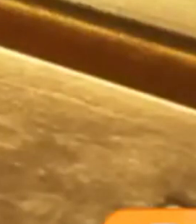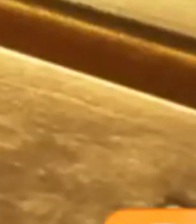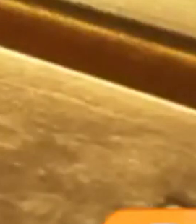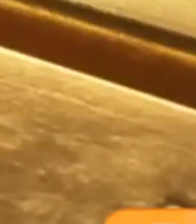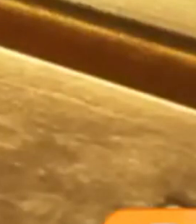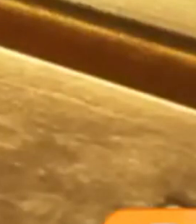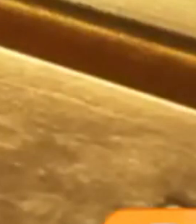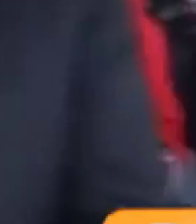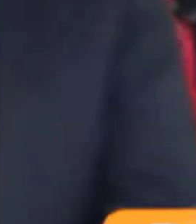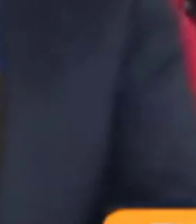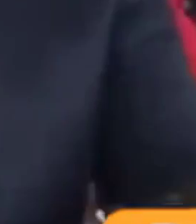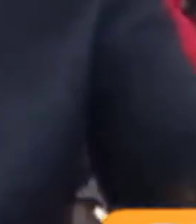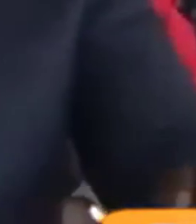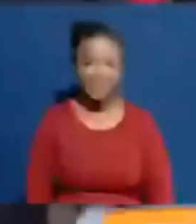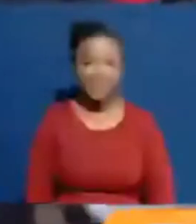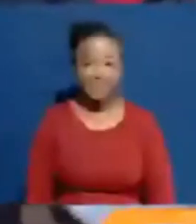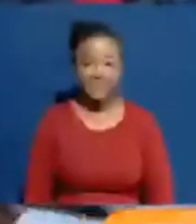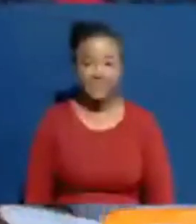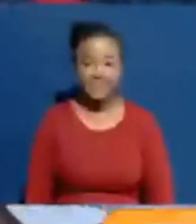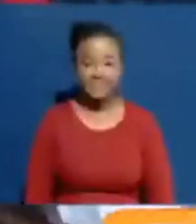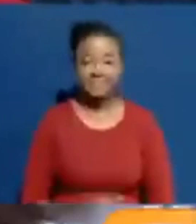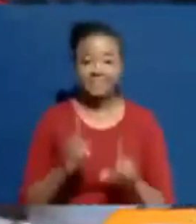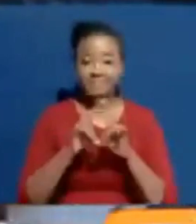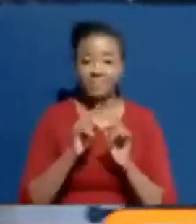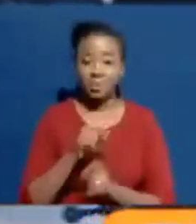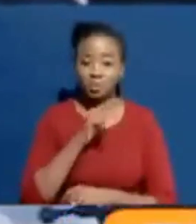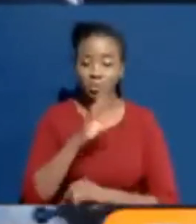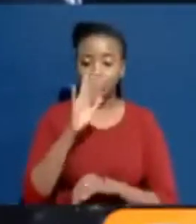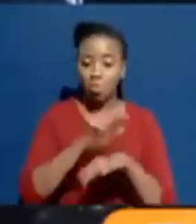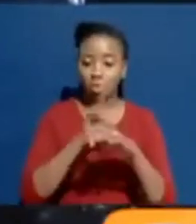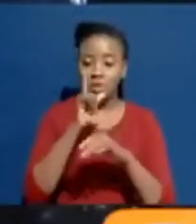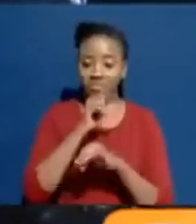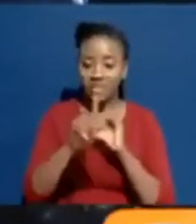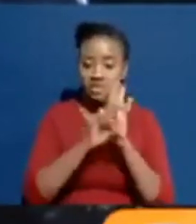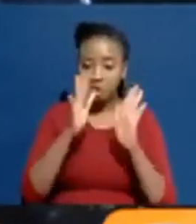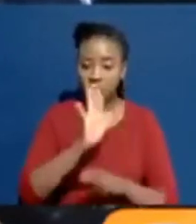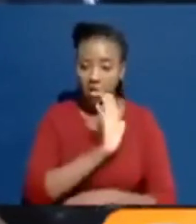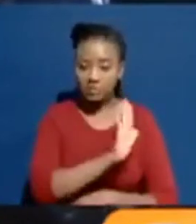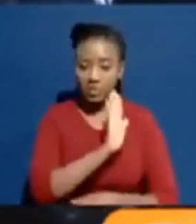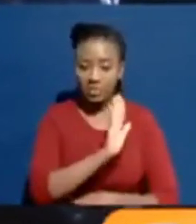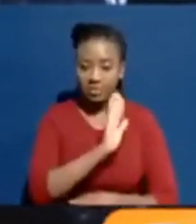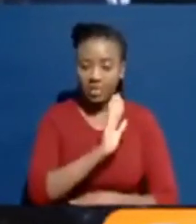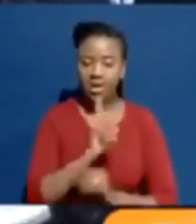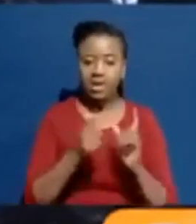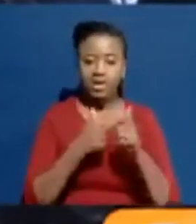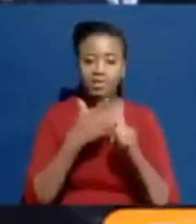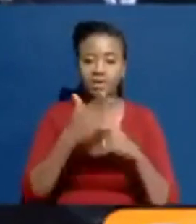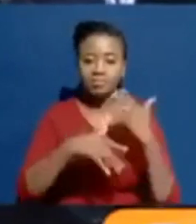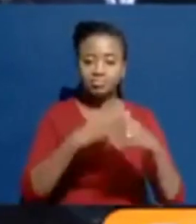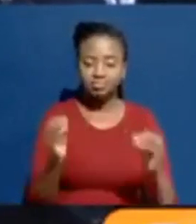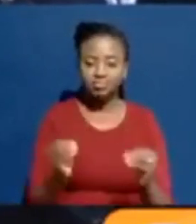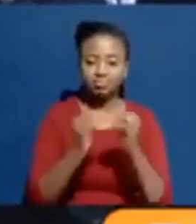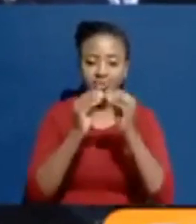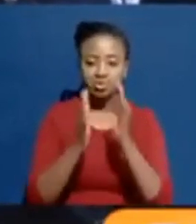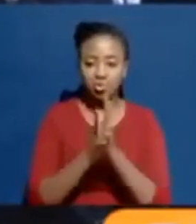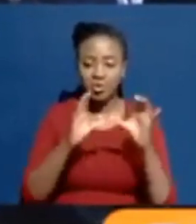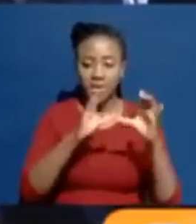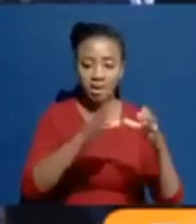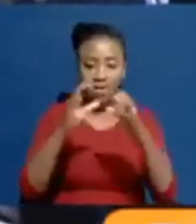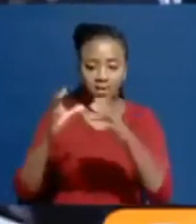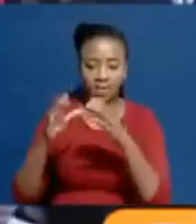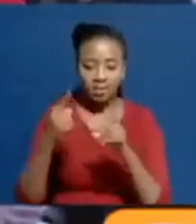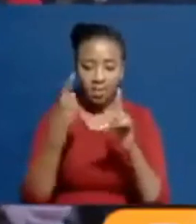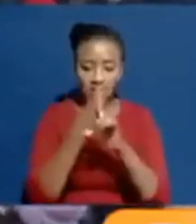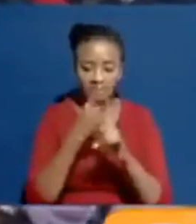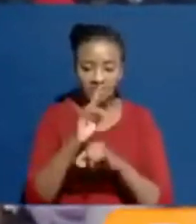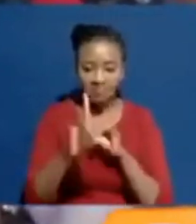that Amadi called his advocates sometimes last year and thereafter met them in the company of her advocates in a bid to